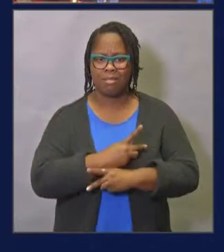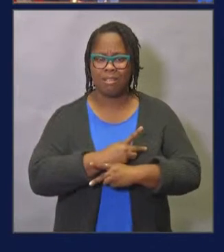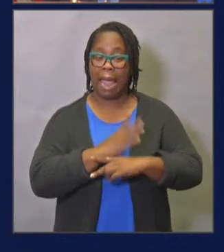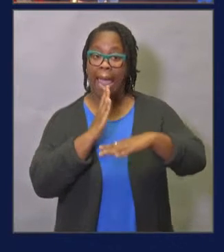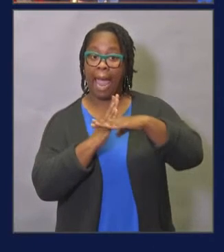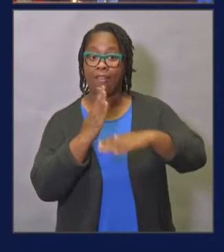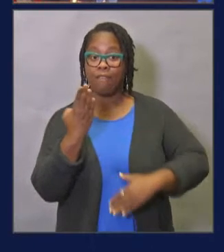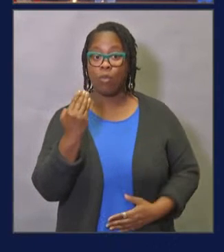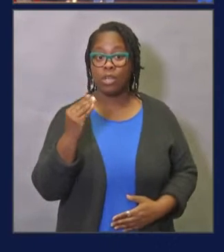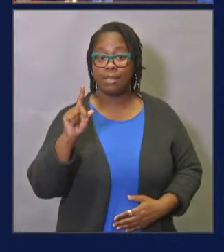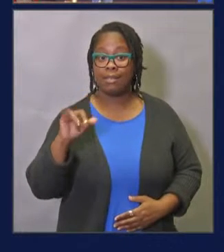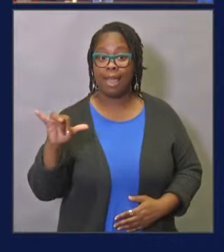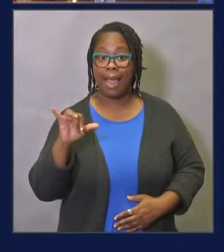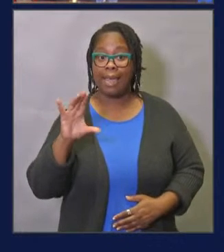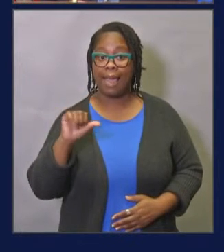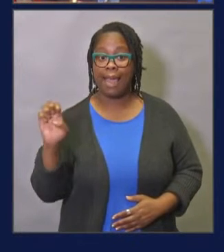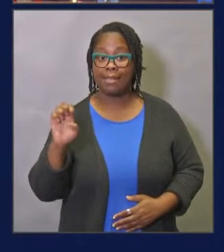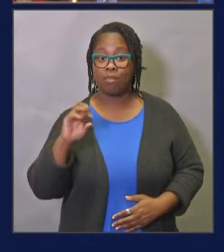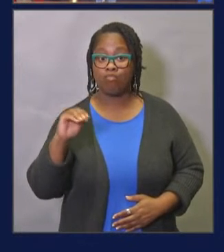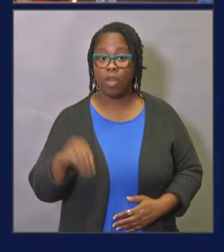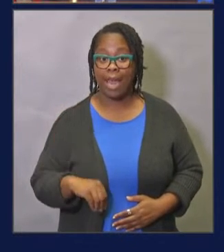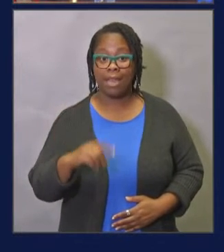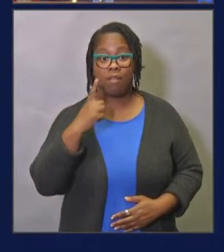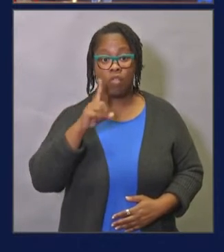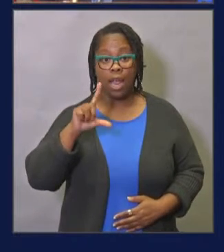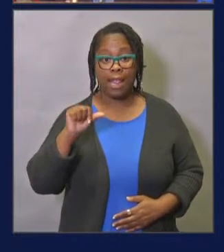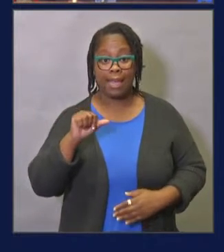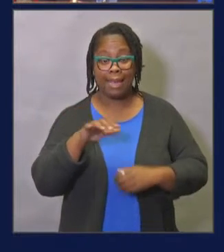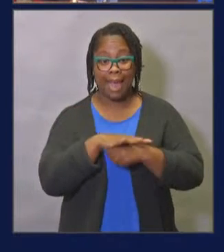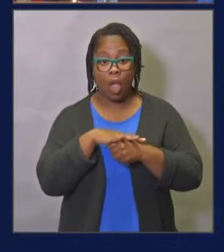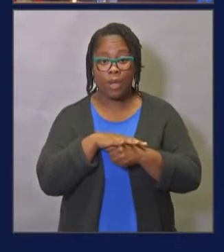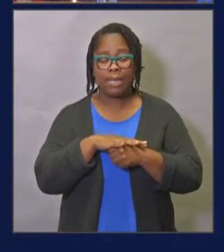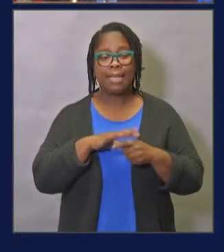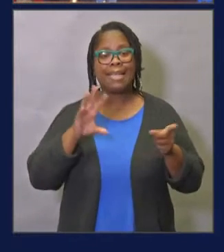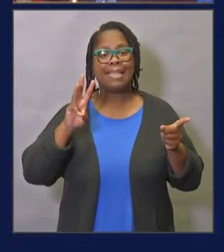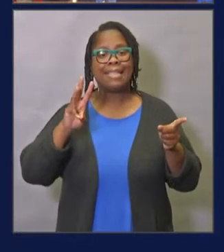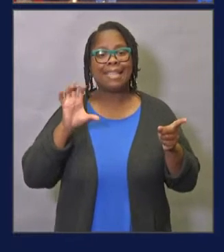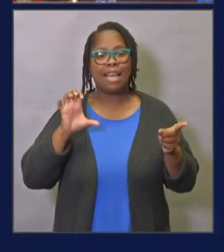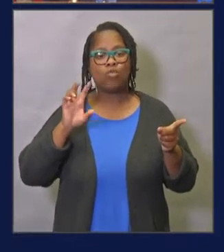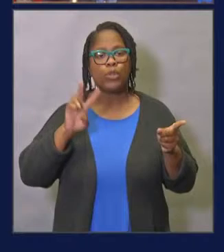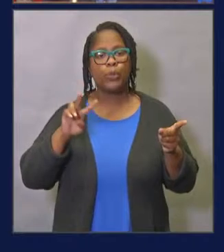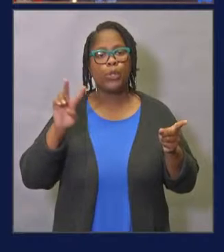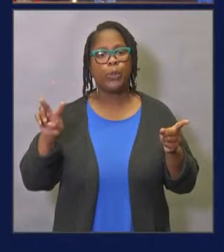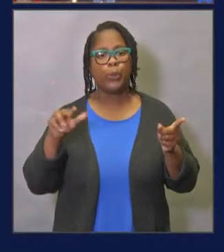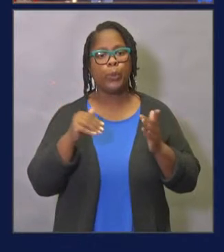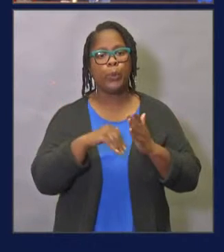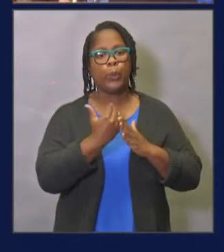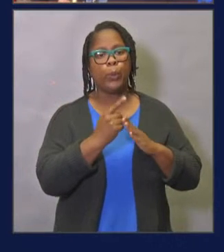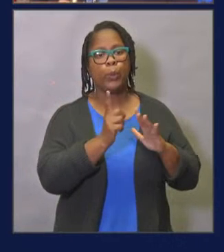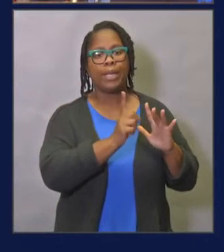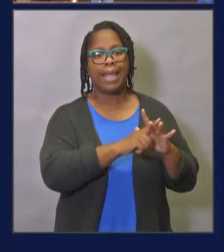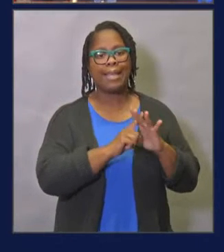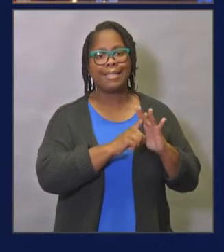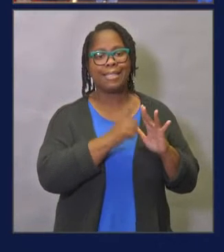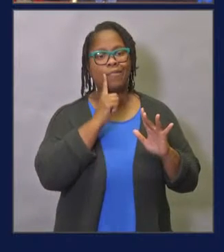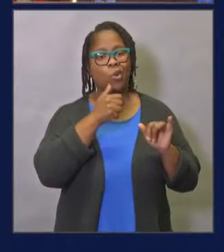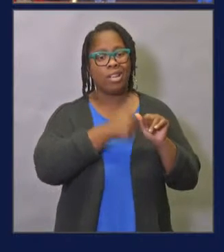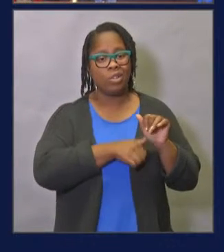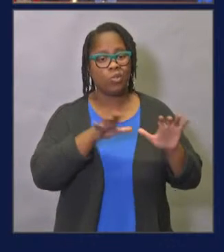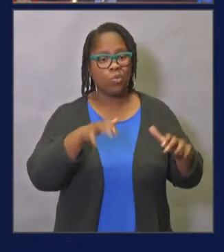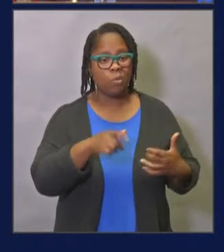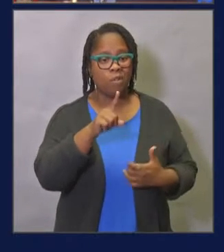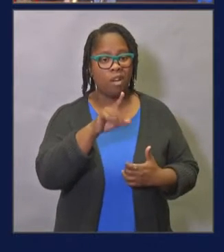rate overall for LA County for this same period was 622 new cases per 100,000